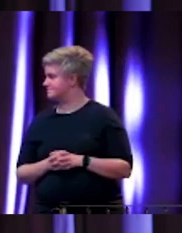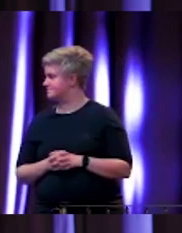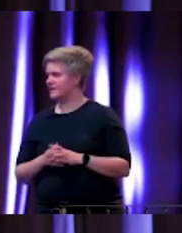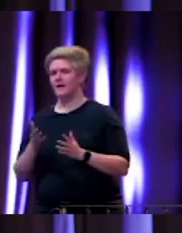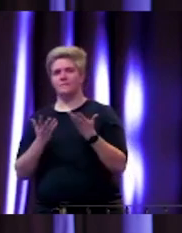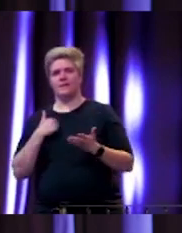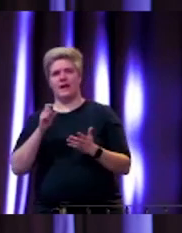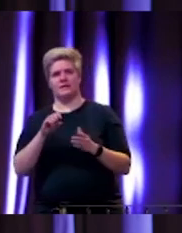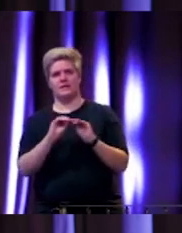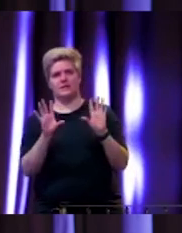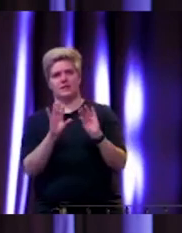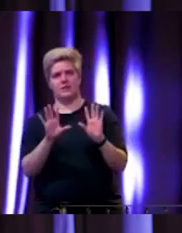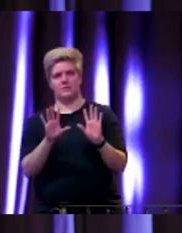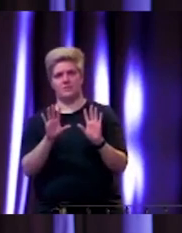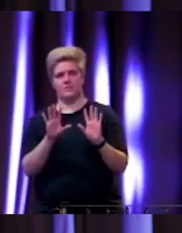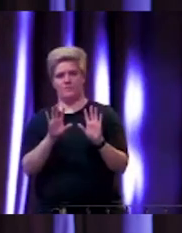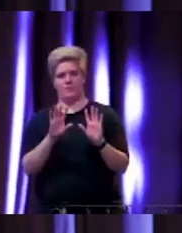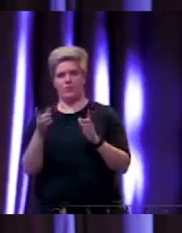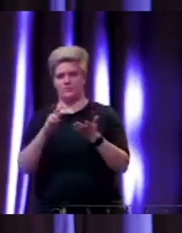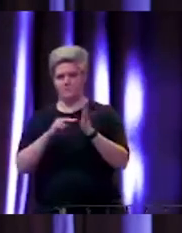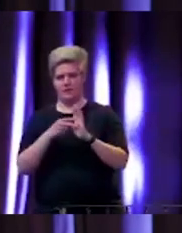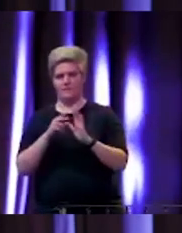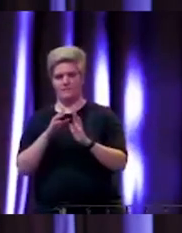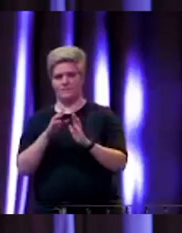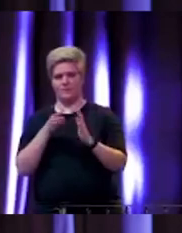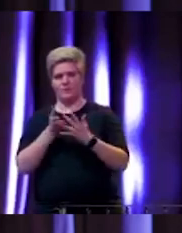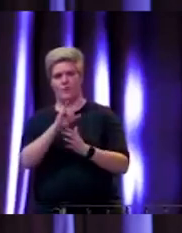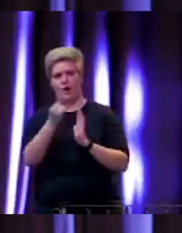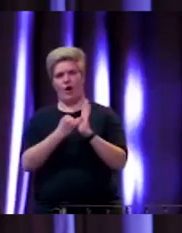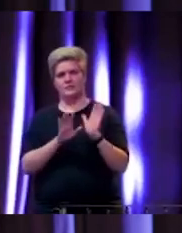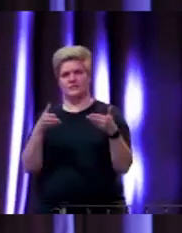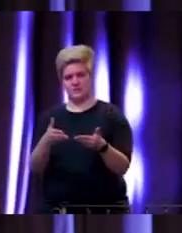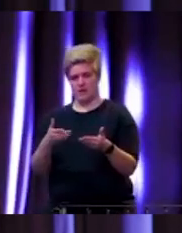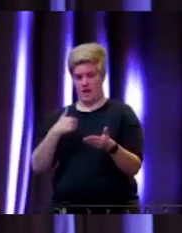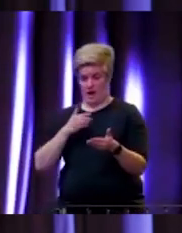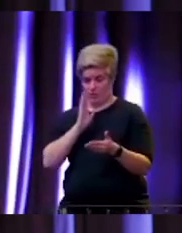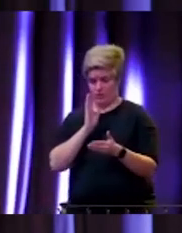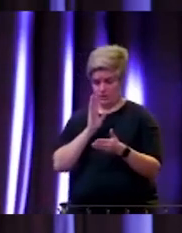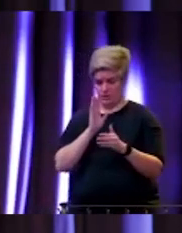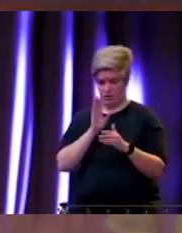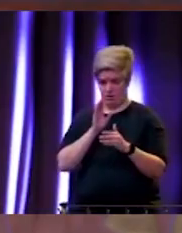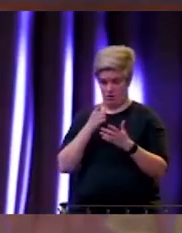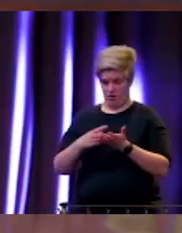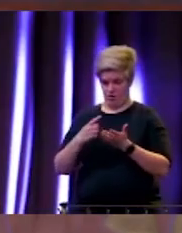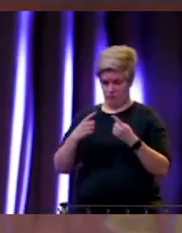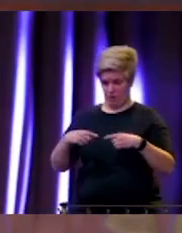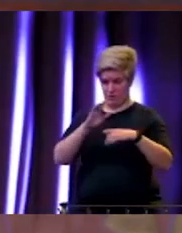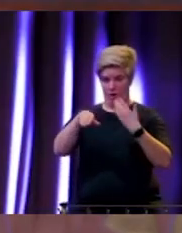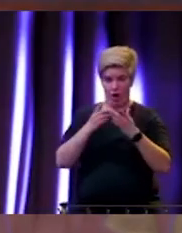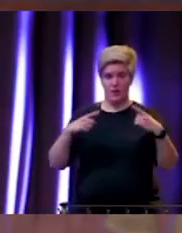Maybe I just need a little clarification on what artistic focused is, because I guess I would argue that all of you are artistic